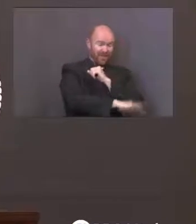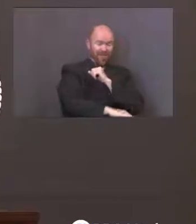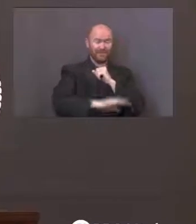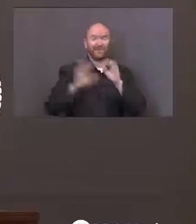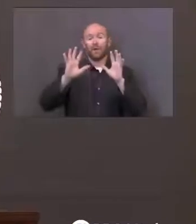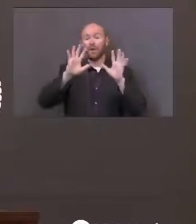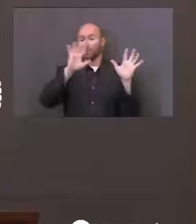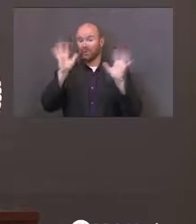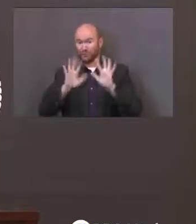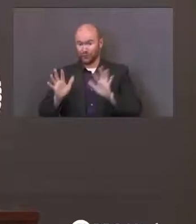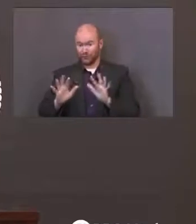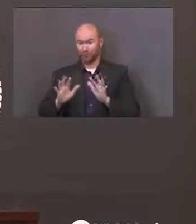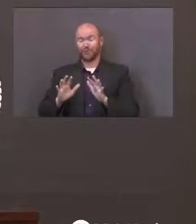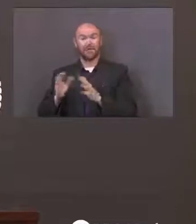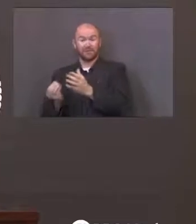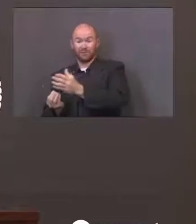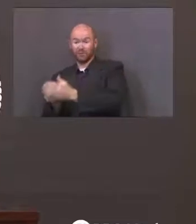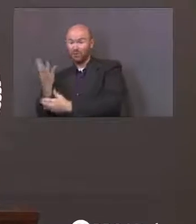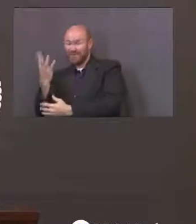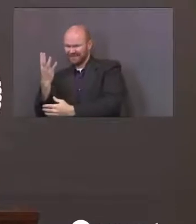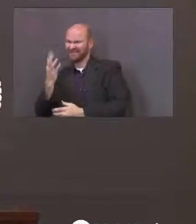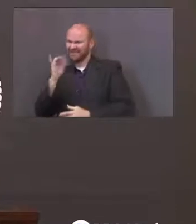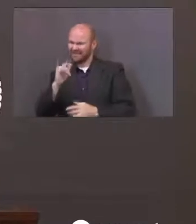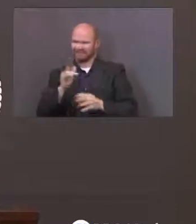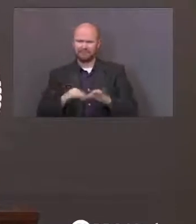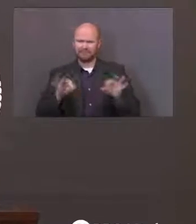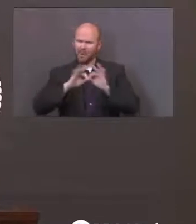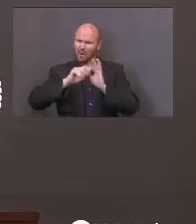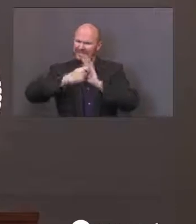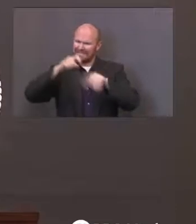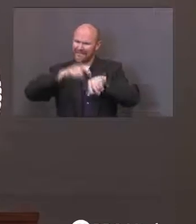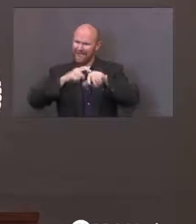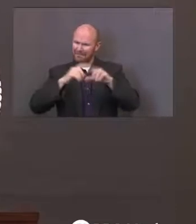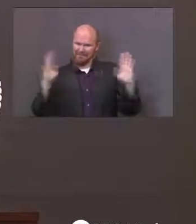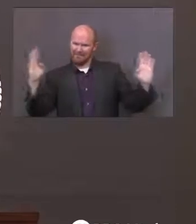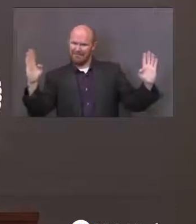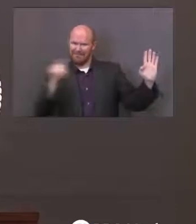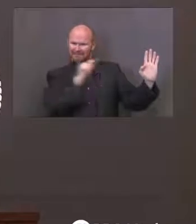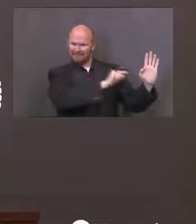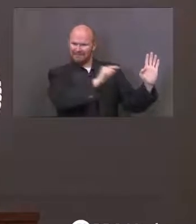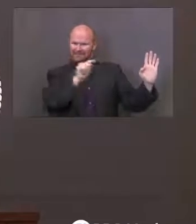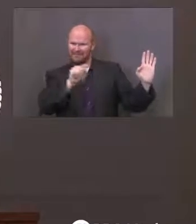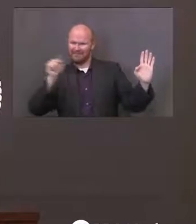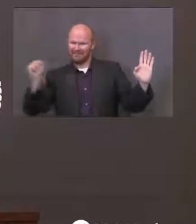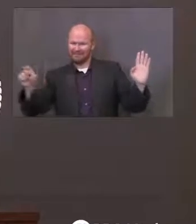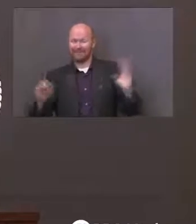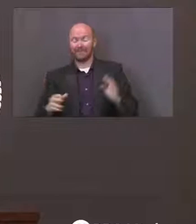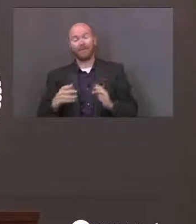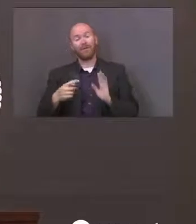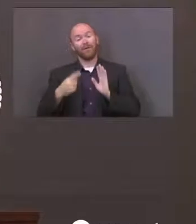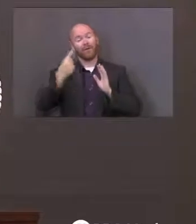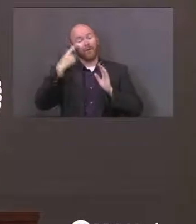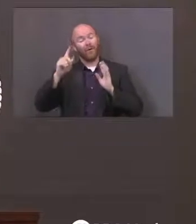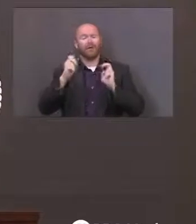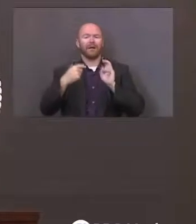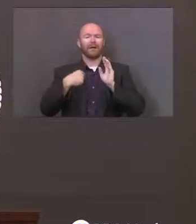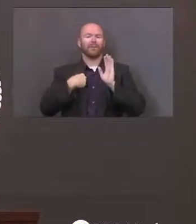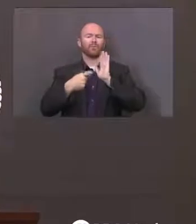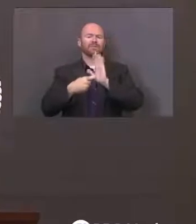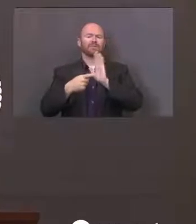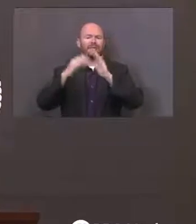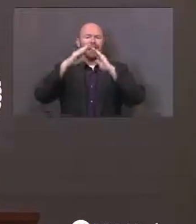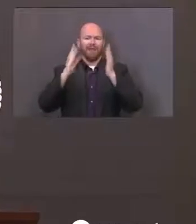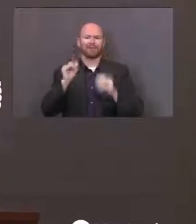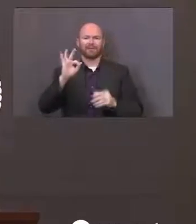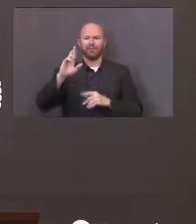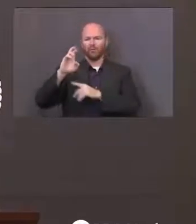we continue to manage through this virus. On behalf of the members of the House of Representatives, I want everyone in the state